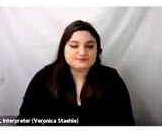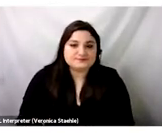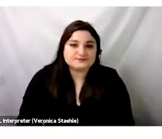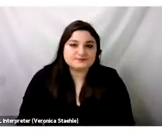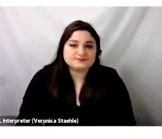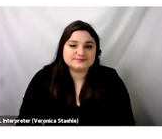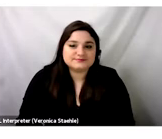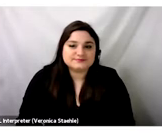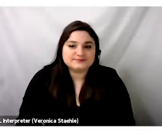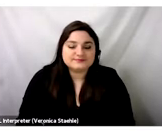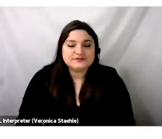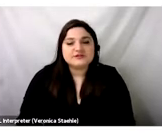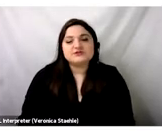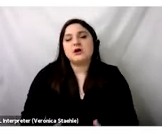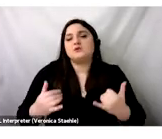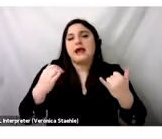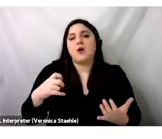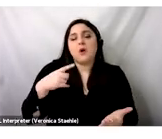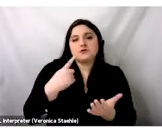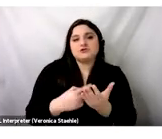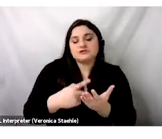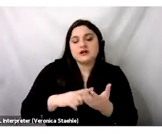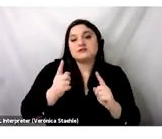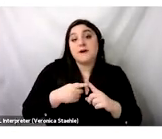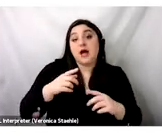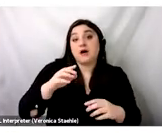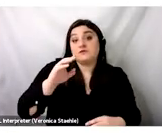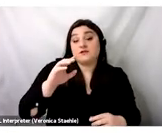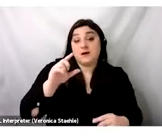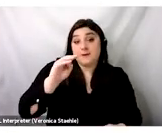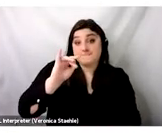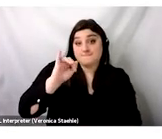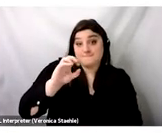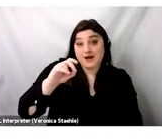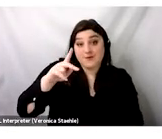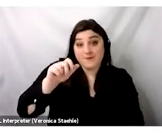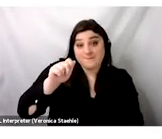where these microplastics go, because in the ocean and in bodies of water,